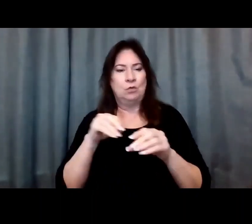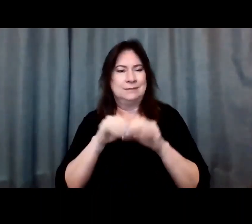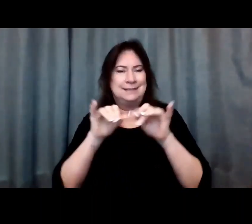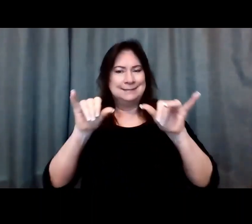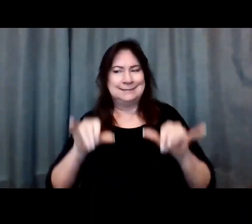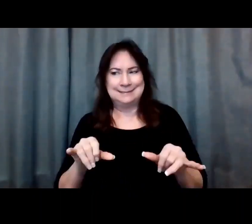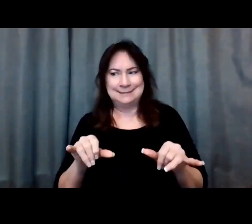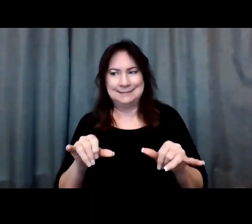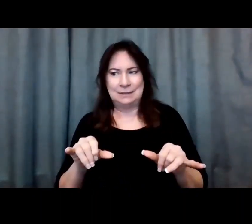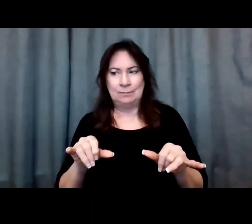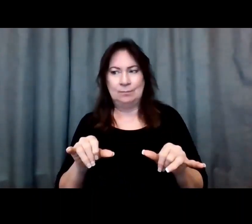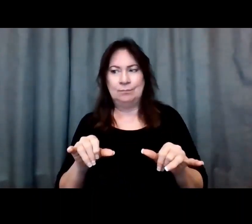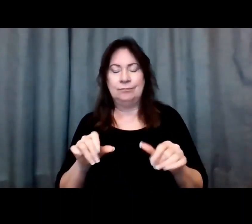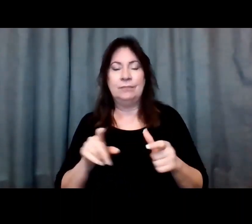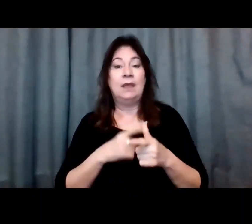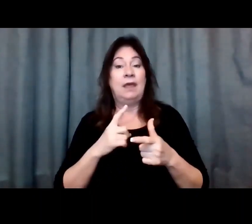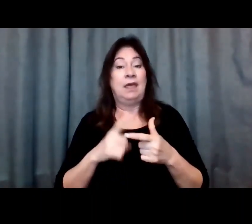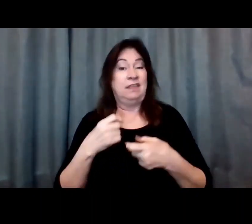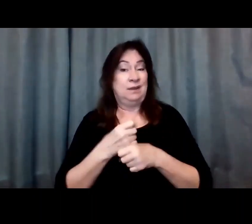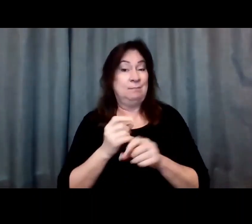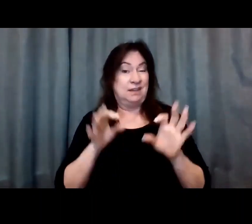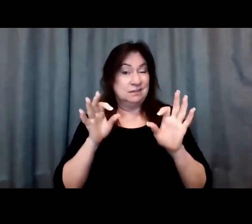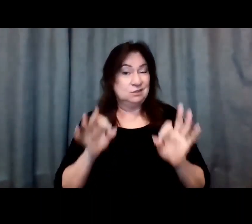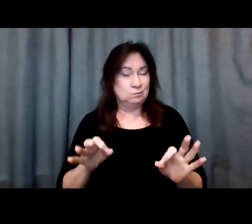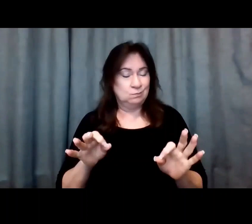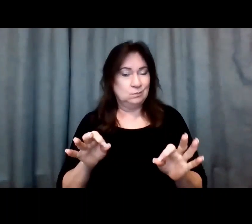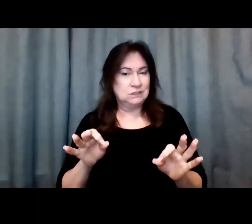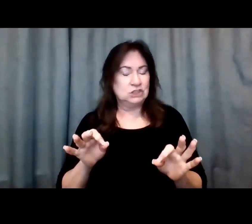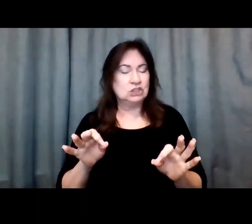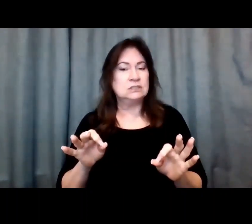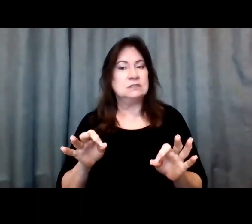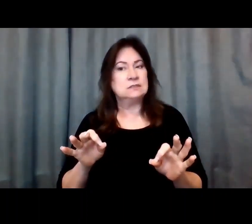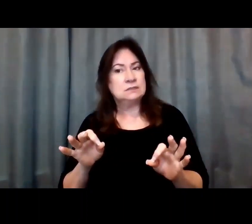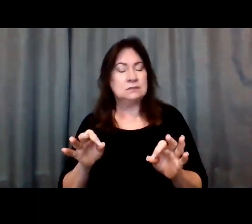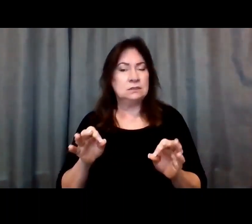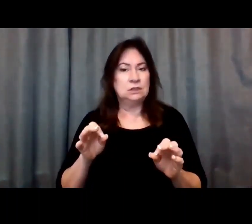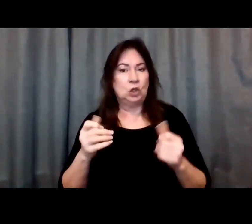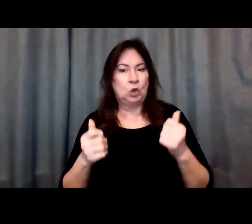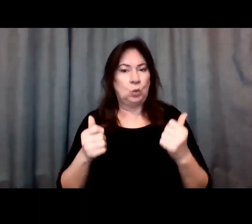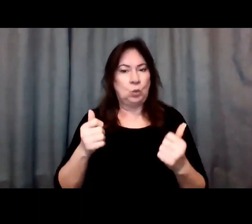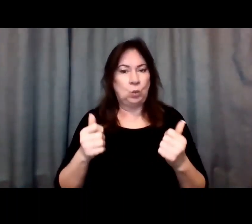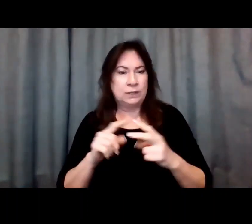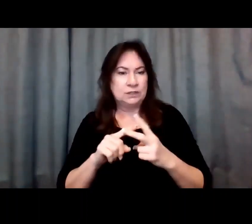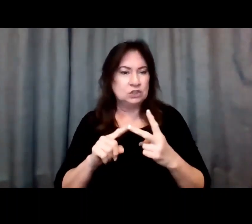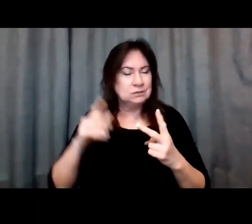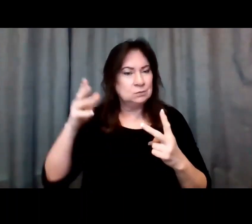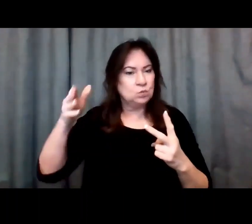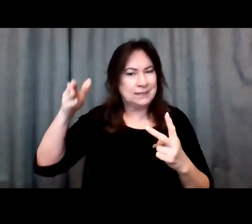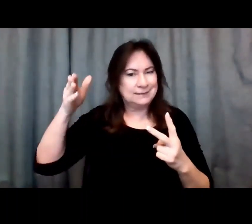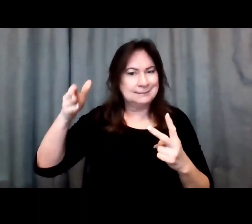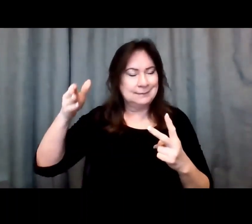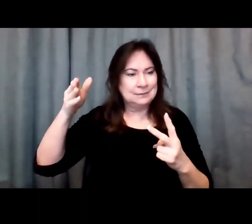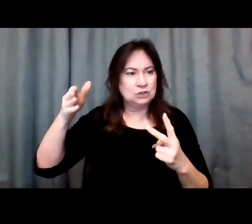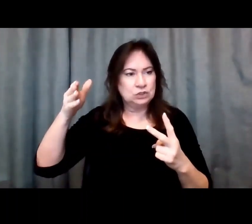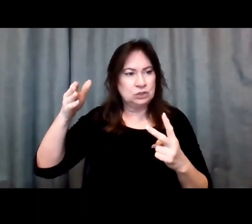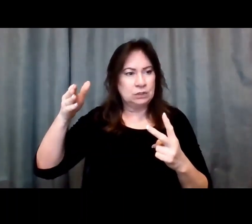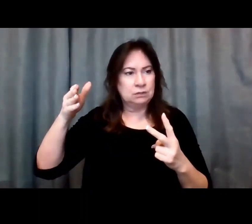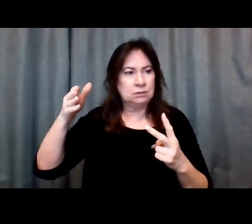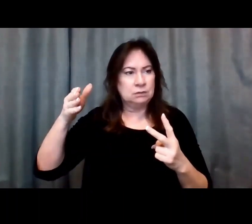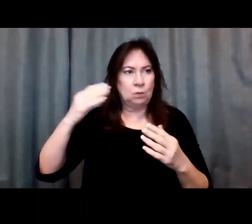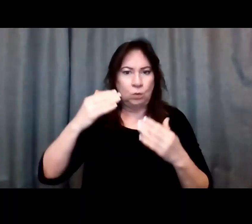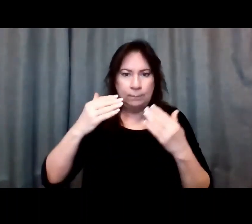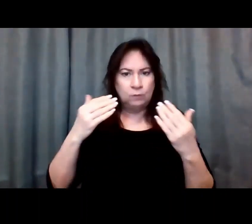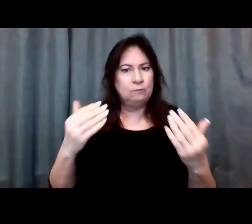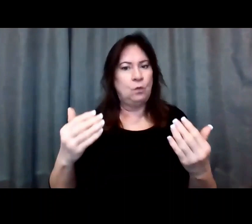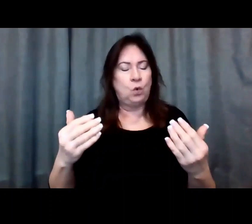and make a determination as to which presentations will move forward